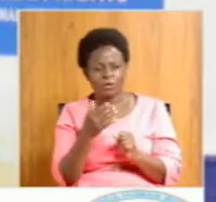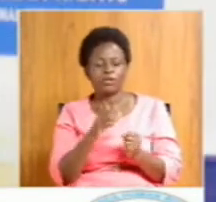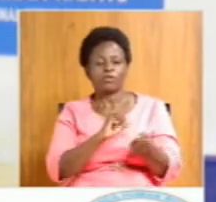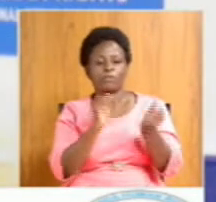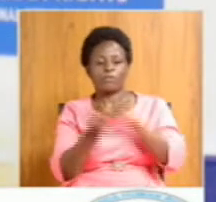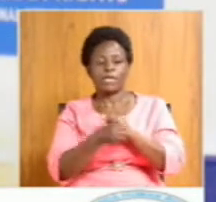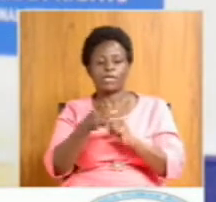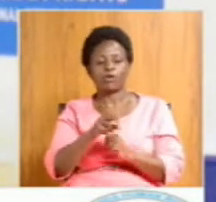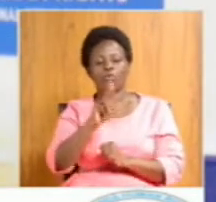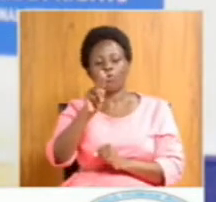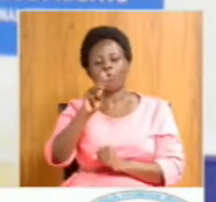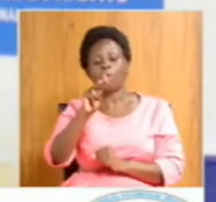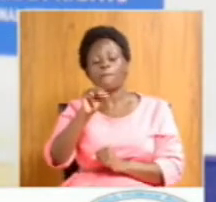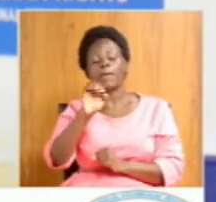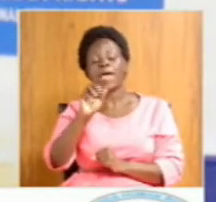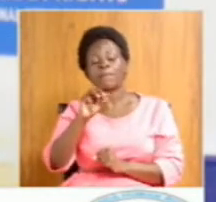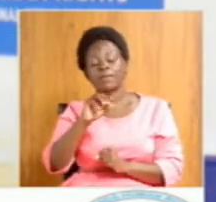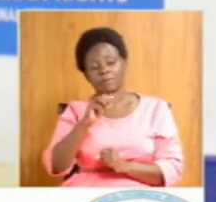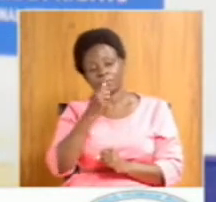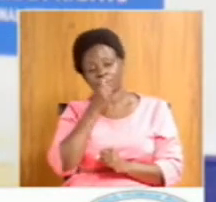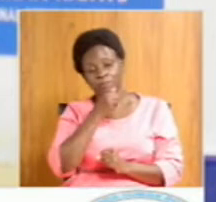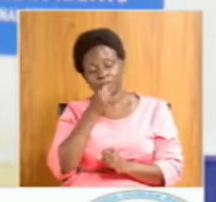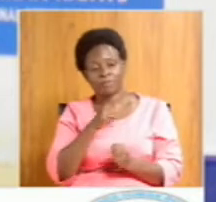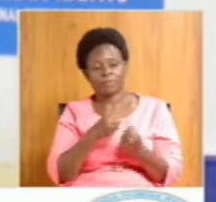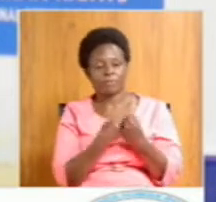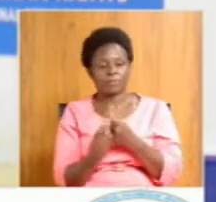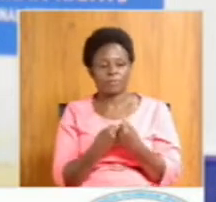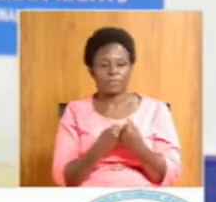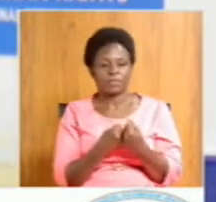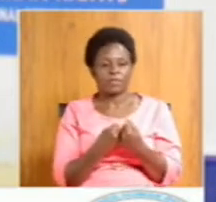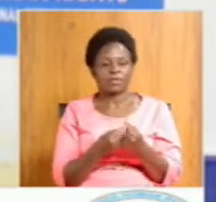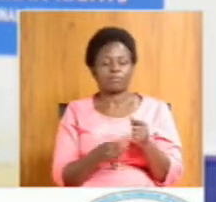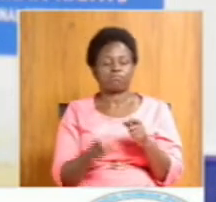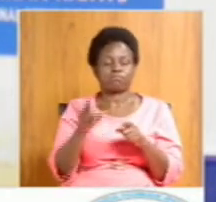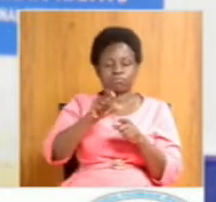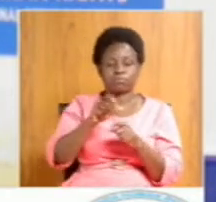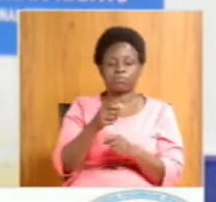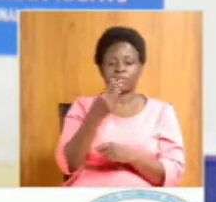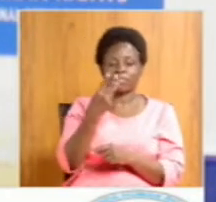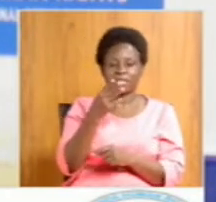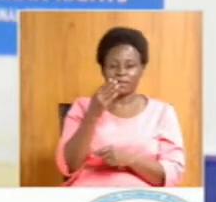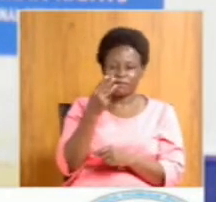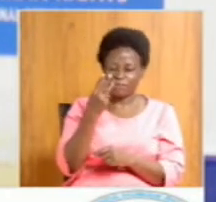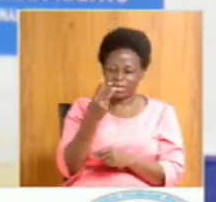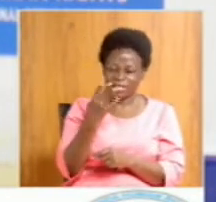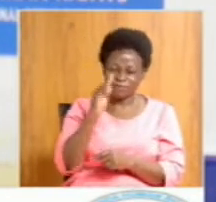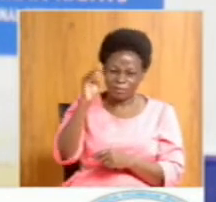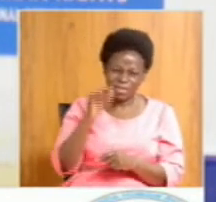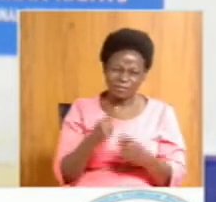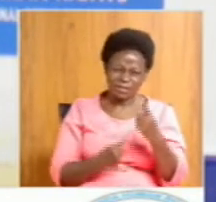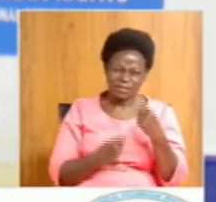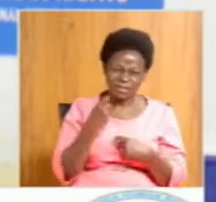Umeme, within two years, the tariff costs had actually risen by 34 percent. But I'm still asking